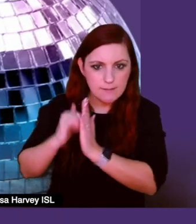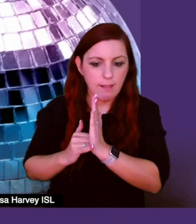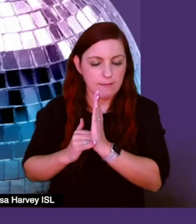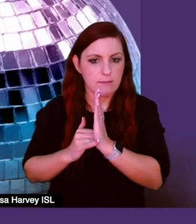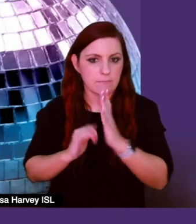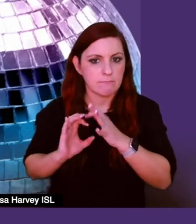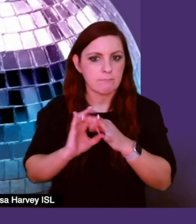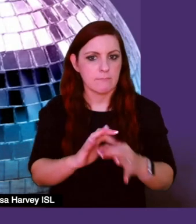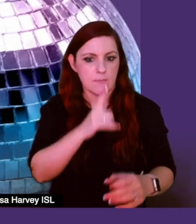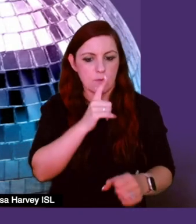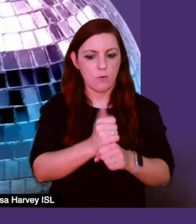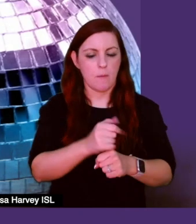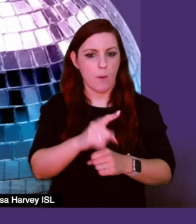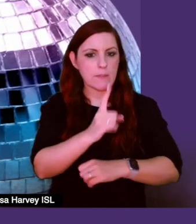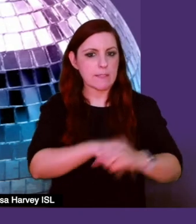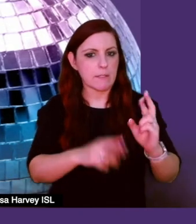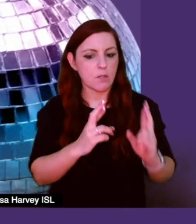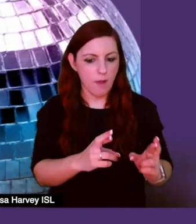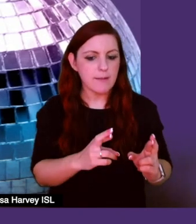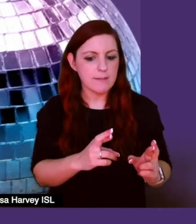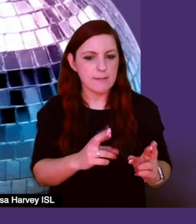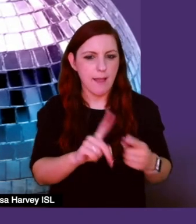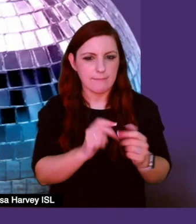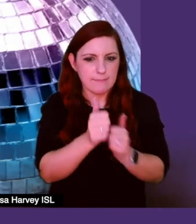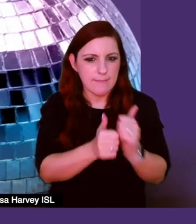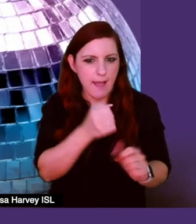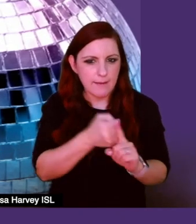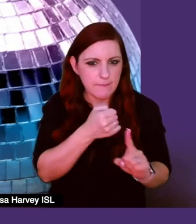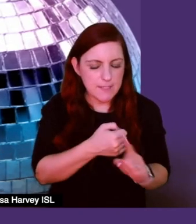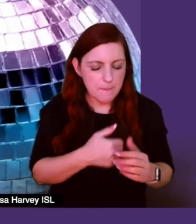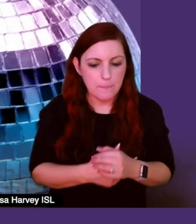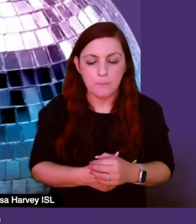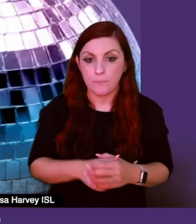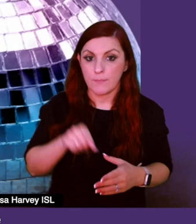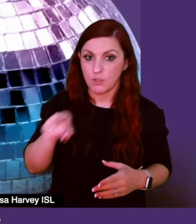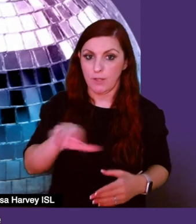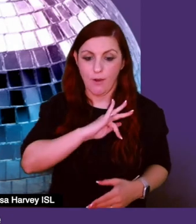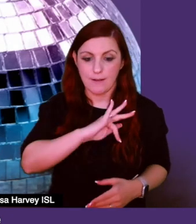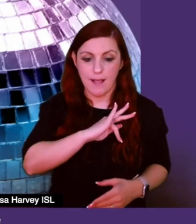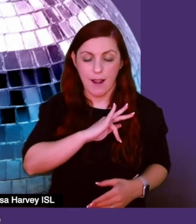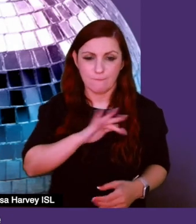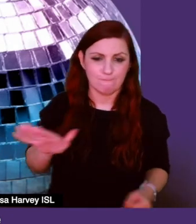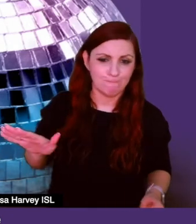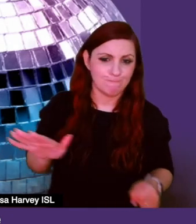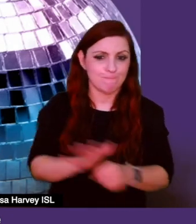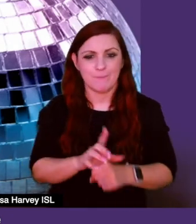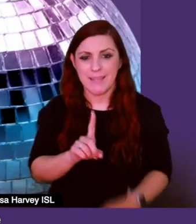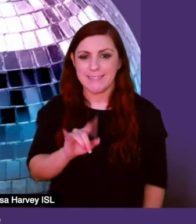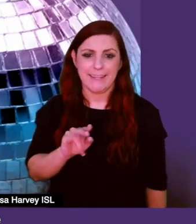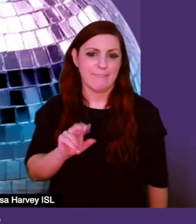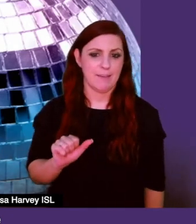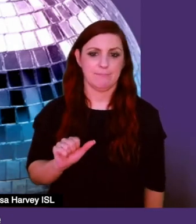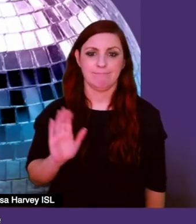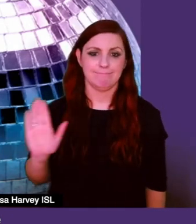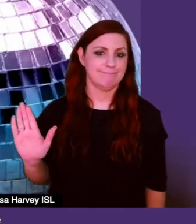articles in relation to disability rights and activism. She is a total